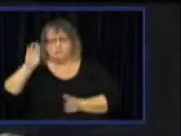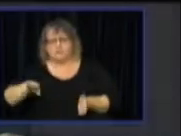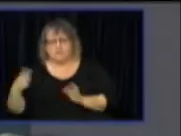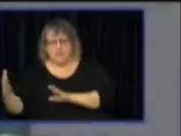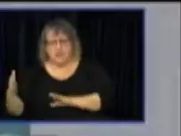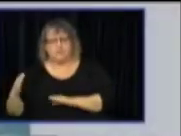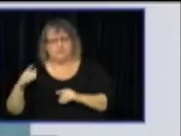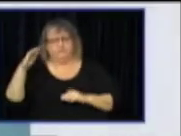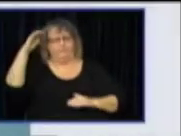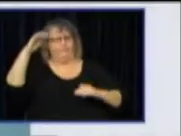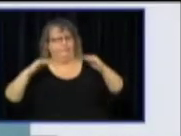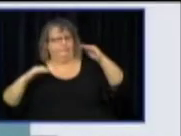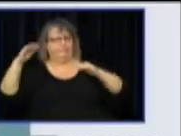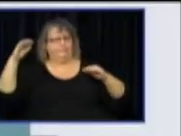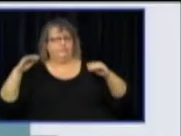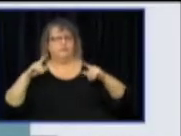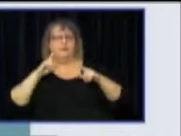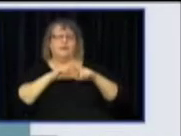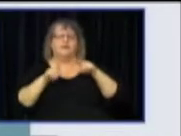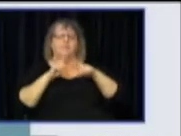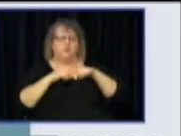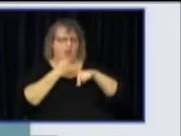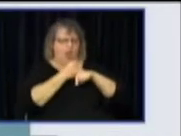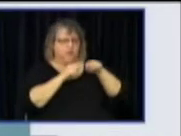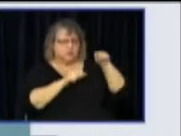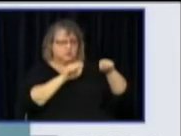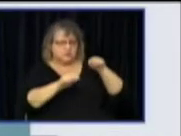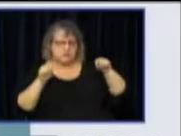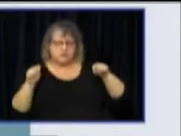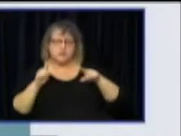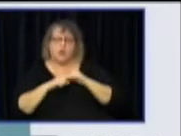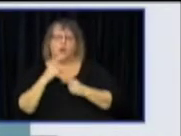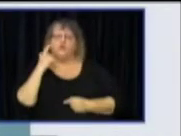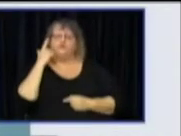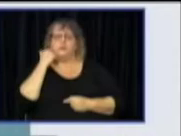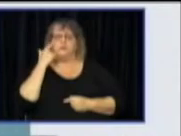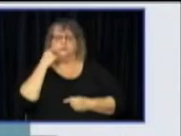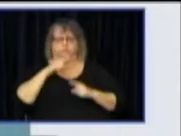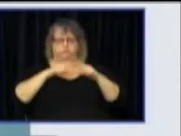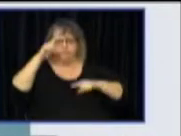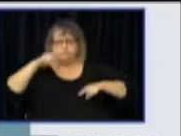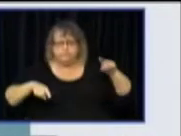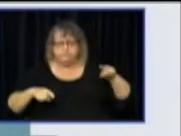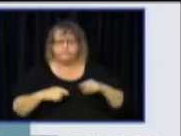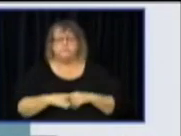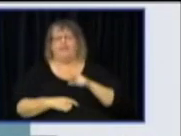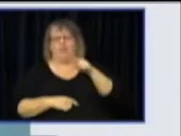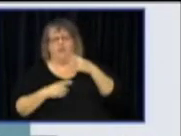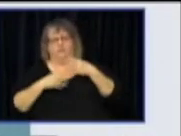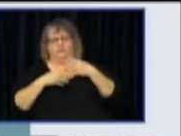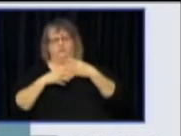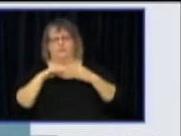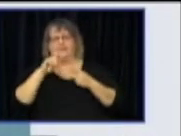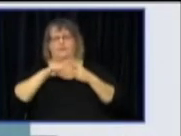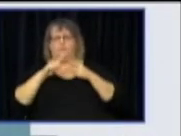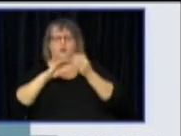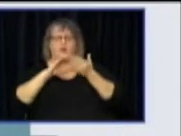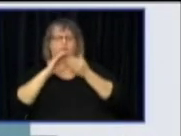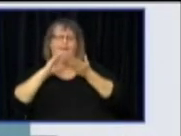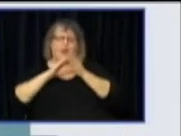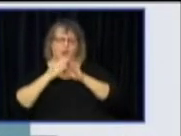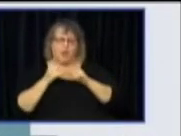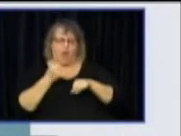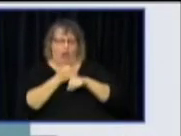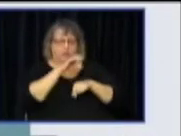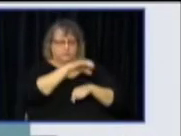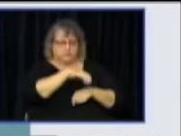of disparity among the different islands and among the different ethnic groups. And so this slide actually looks by county, looks at the different